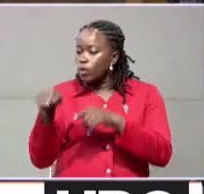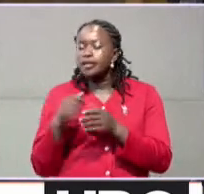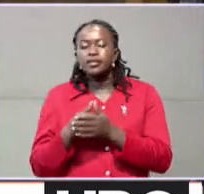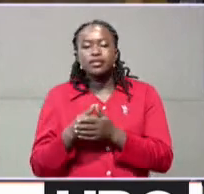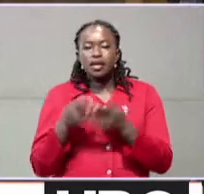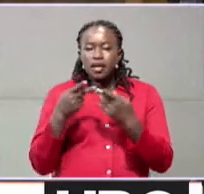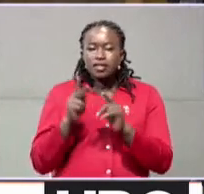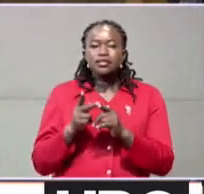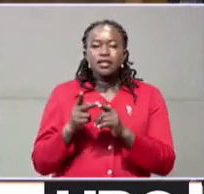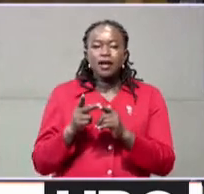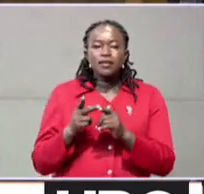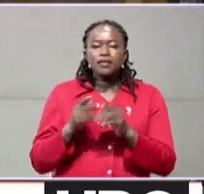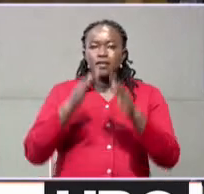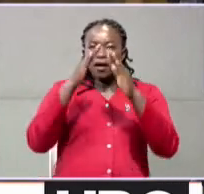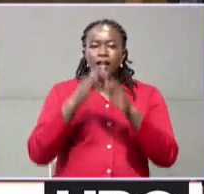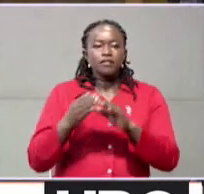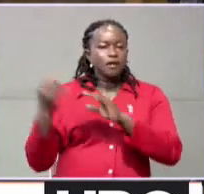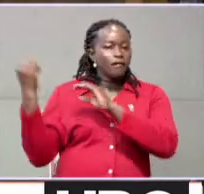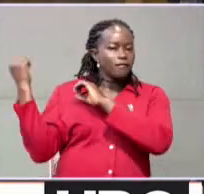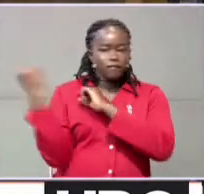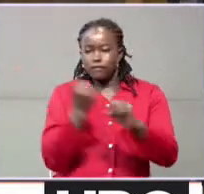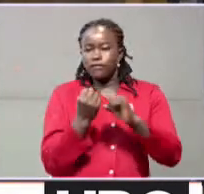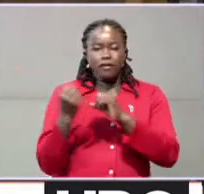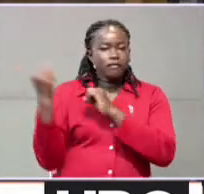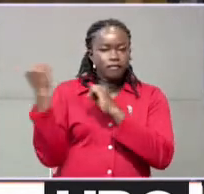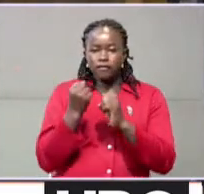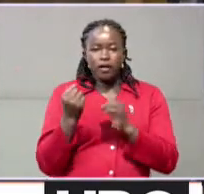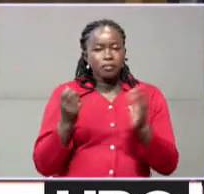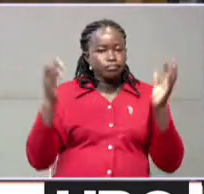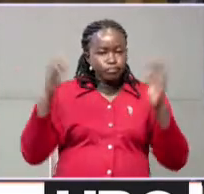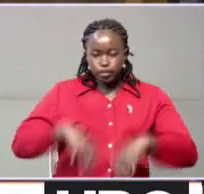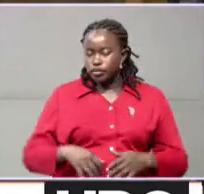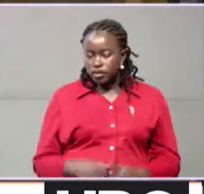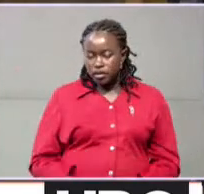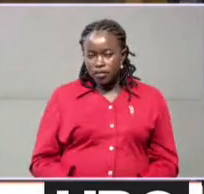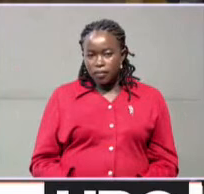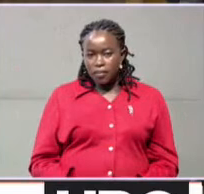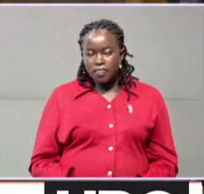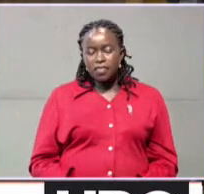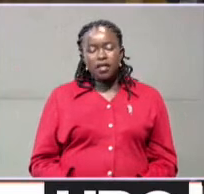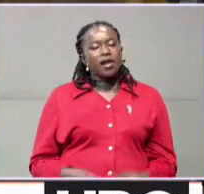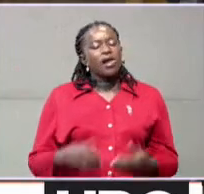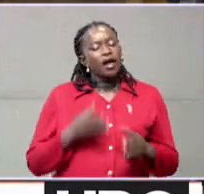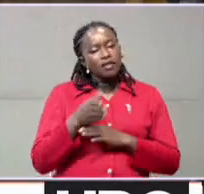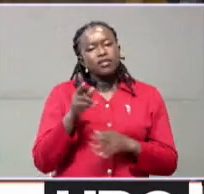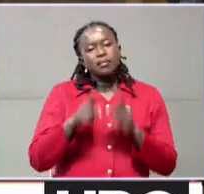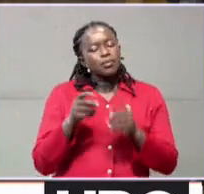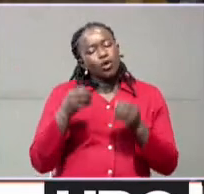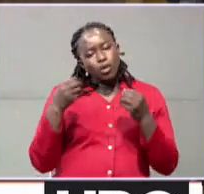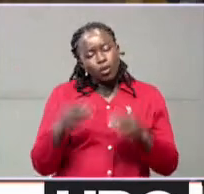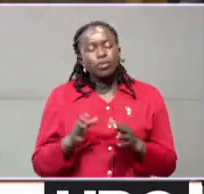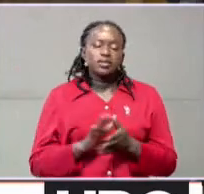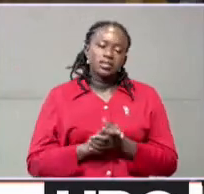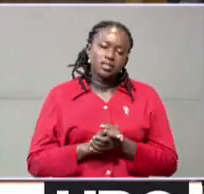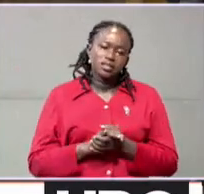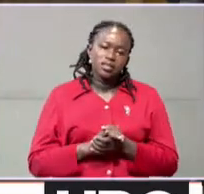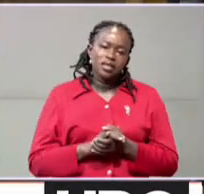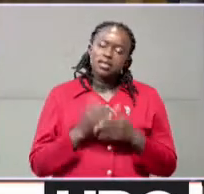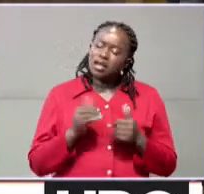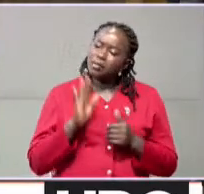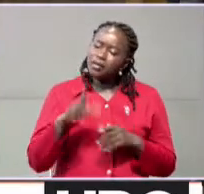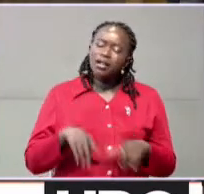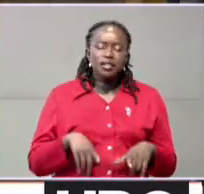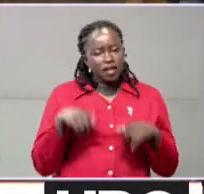started breaking down their strolls making them lose this is their livelihood we are a